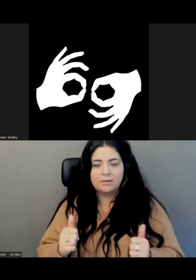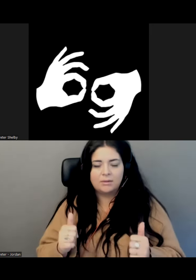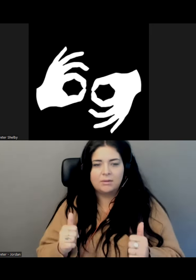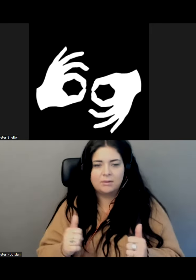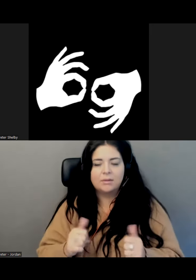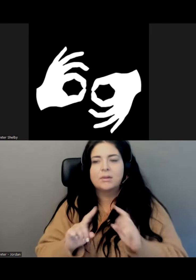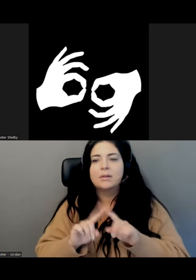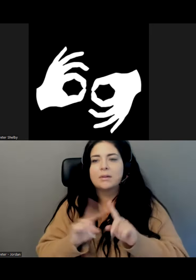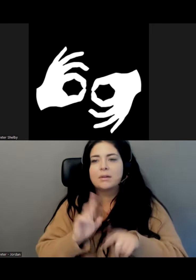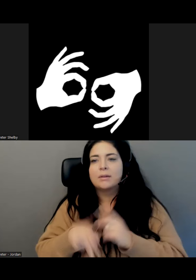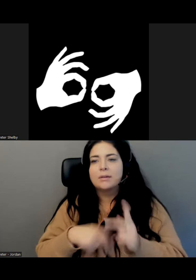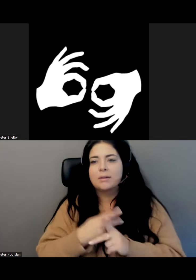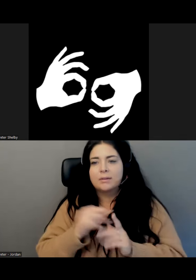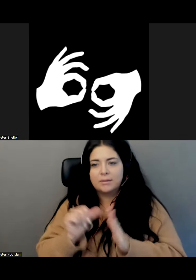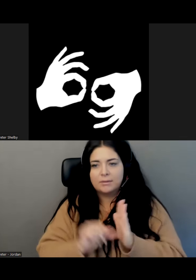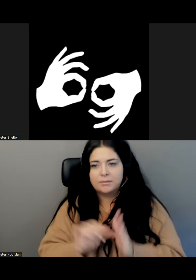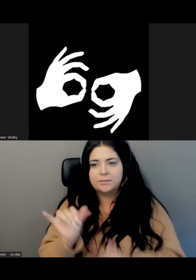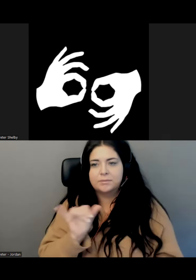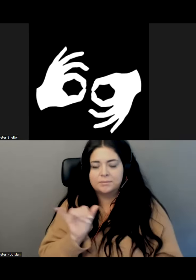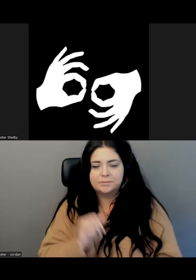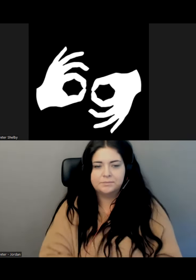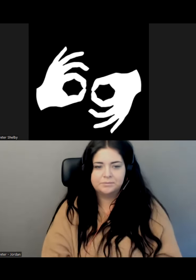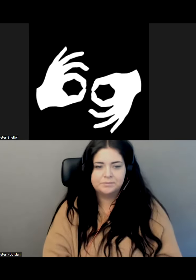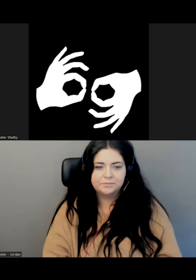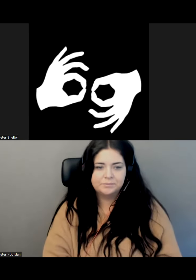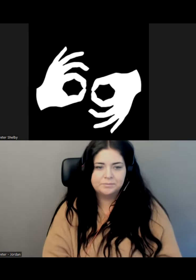of surgeries available as well.